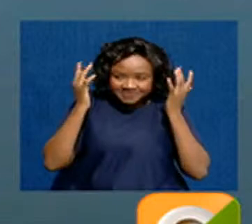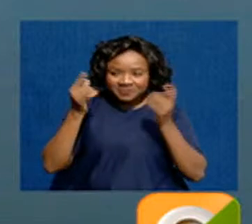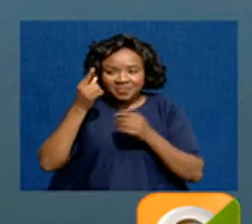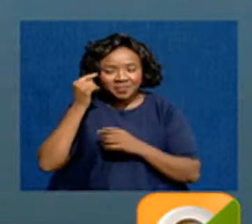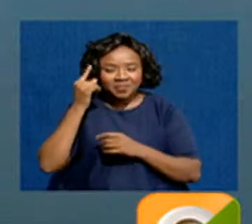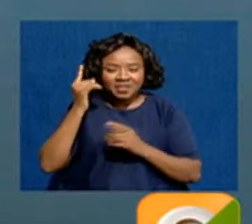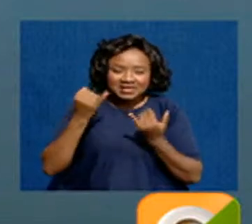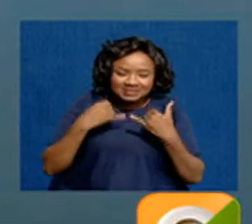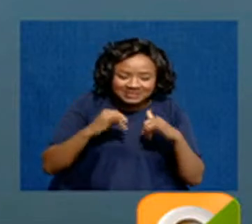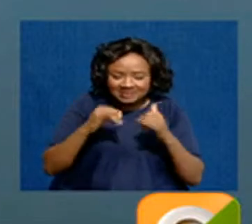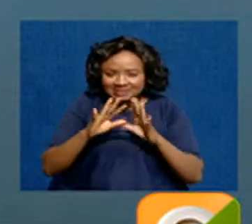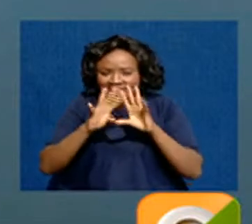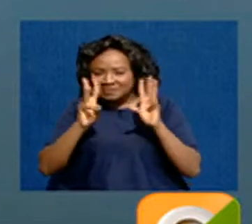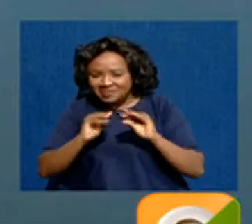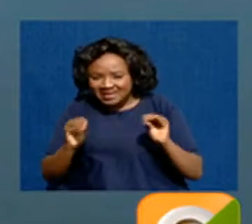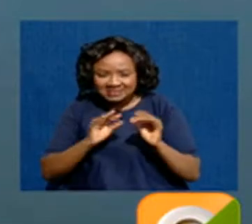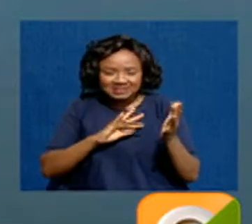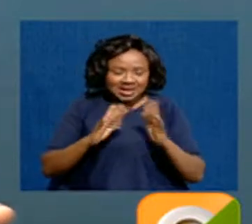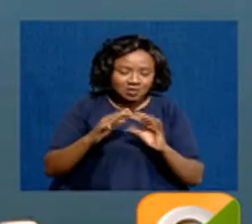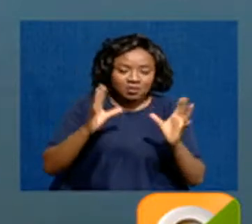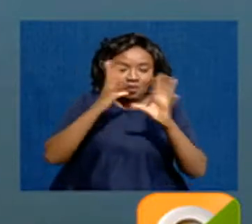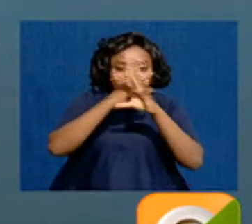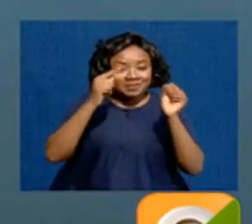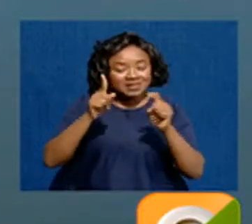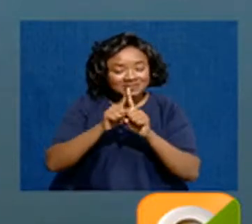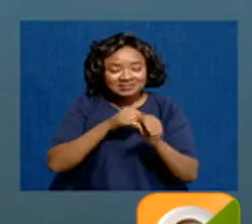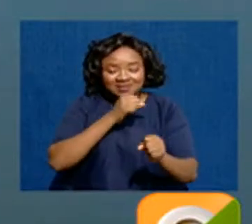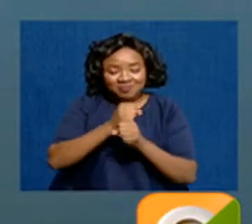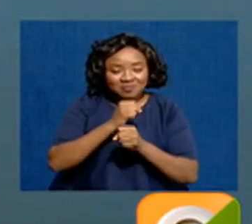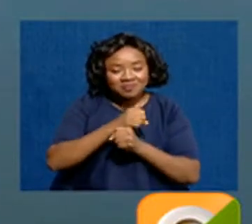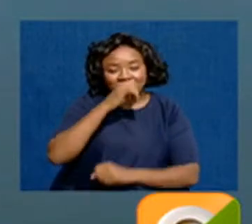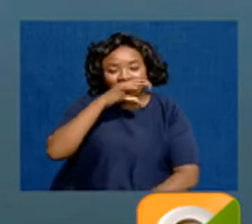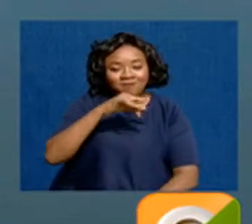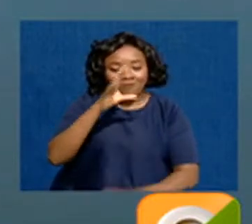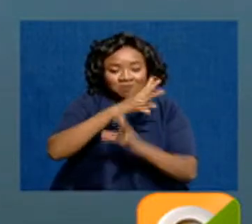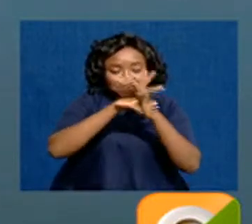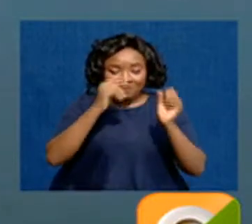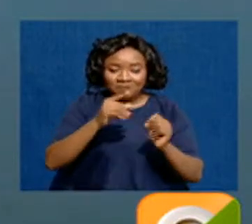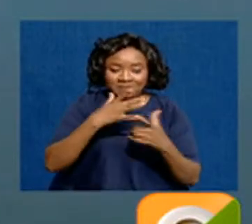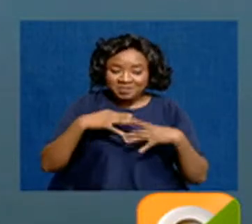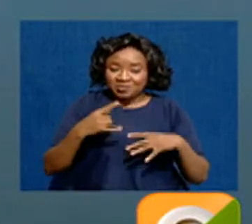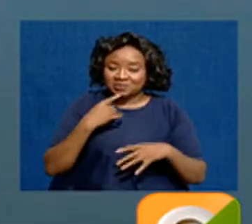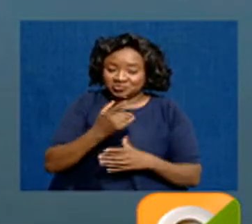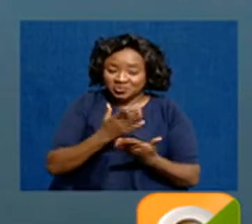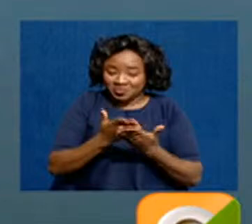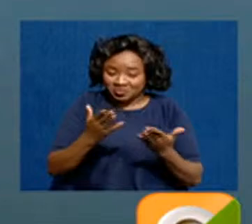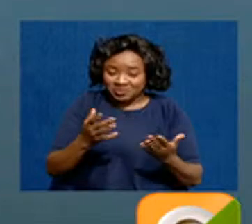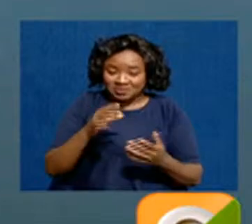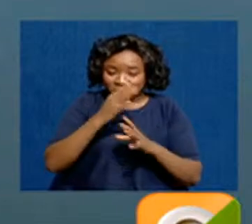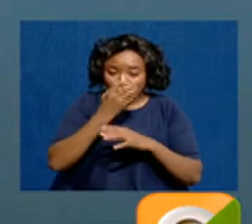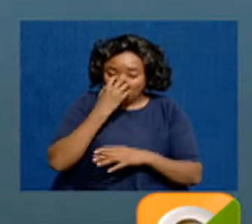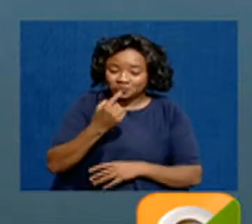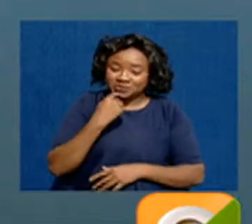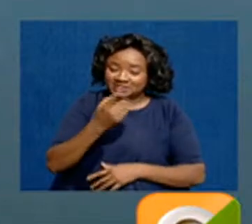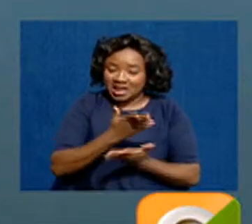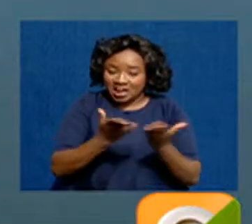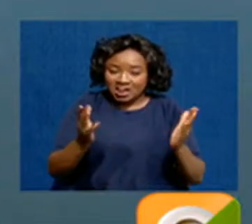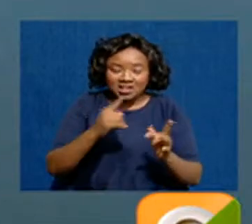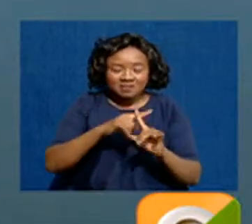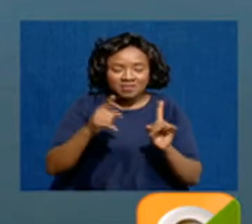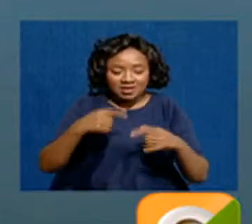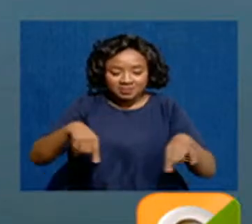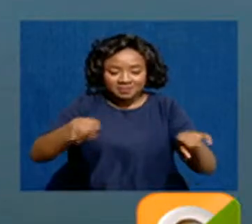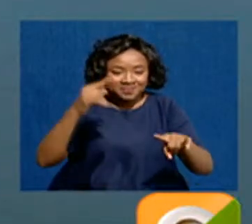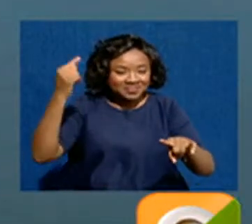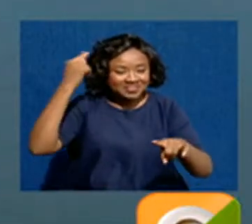budget. The president has worked so hard, and the president told the country, and people thought it was a joke, that he is going to move people to